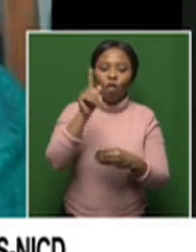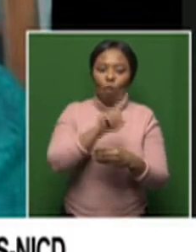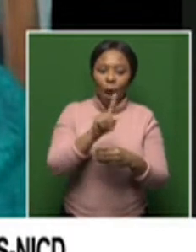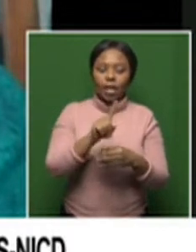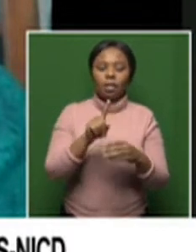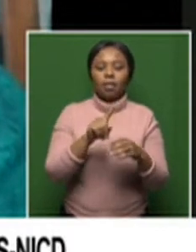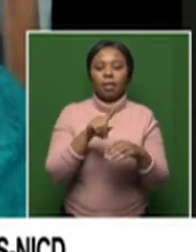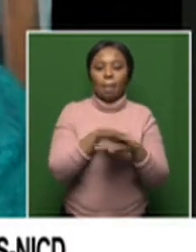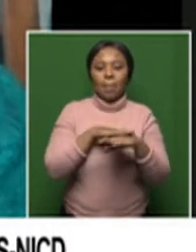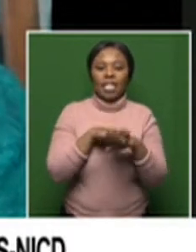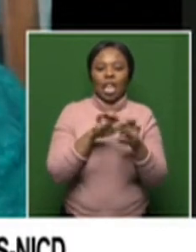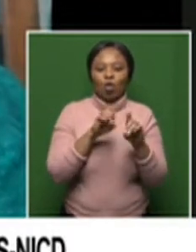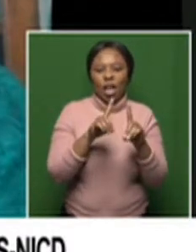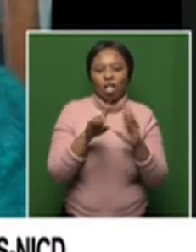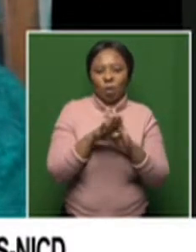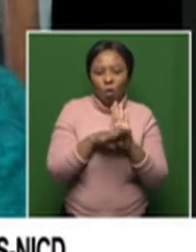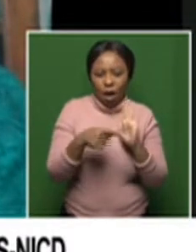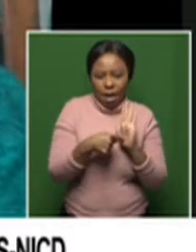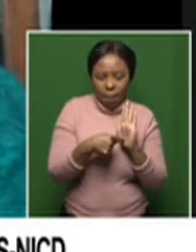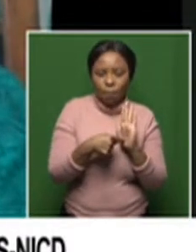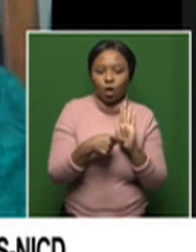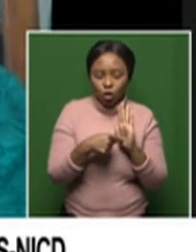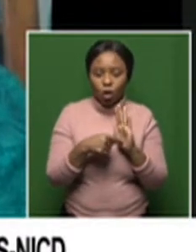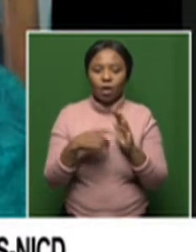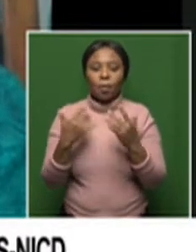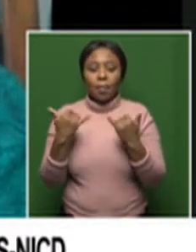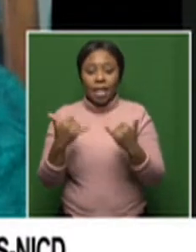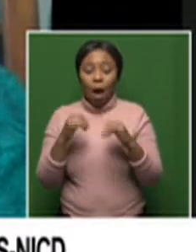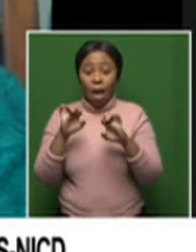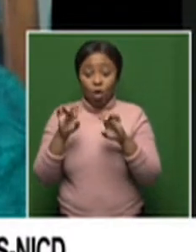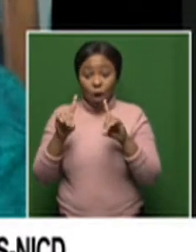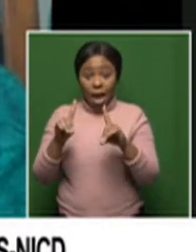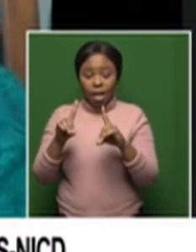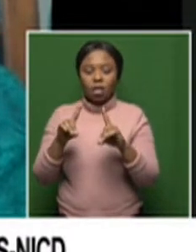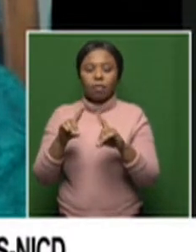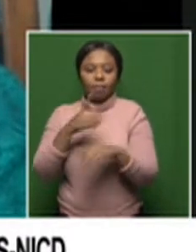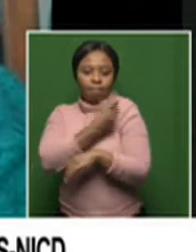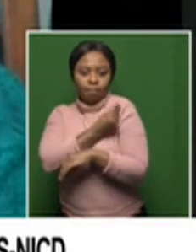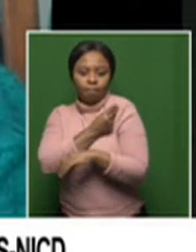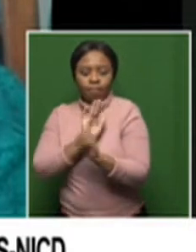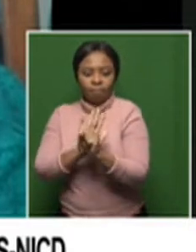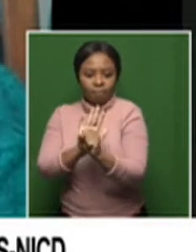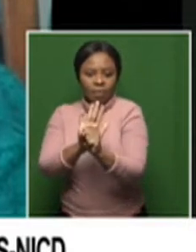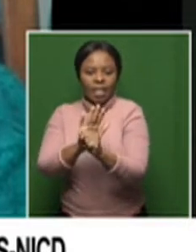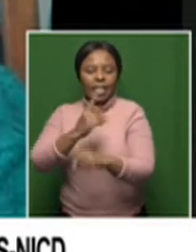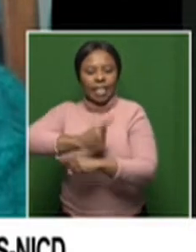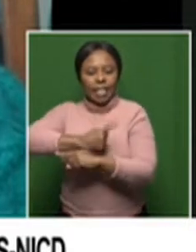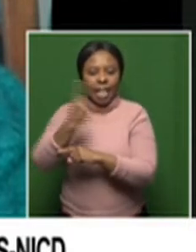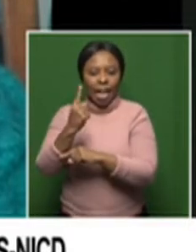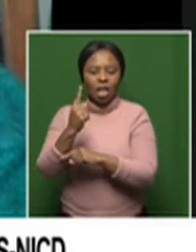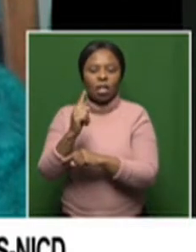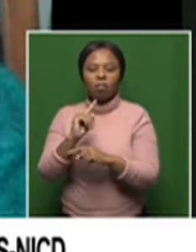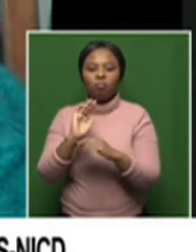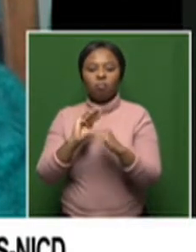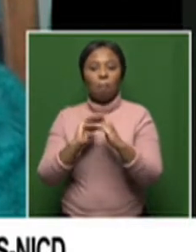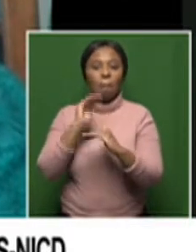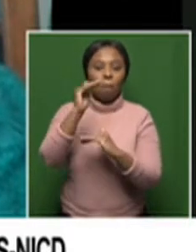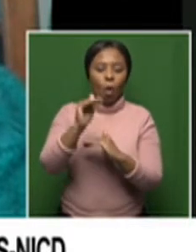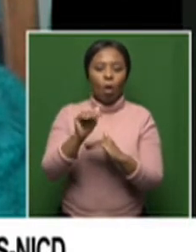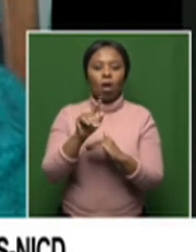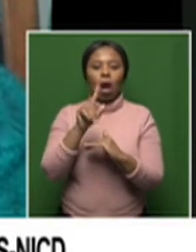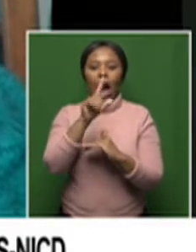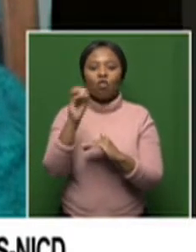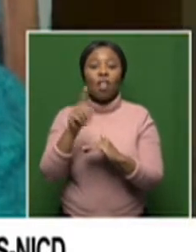program. The vaccination of the education sector has pushed our daily vaccination numbers beyond the 100,000